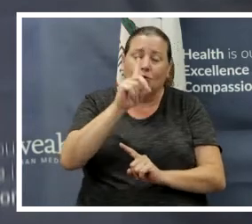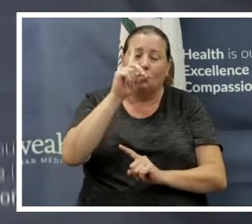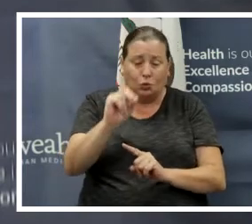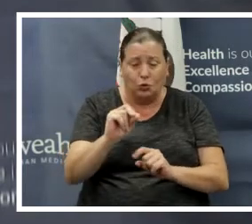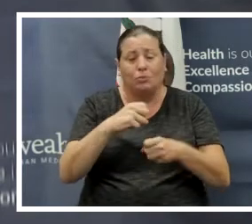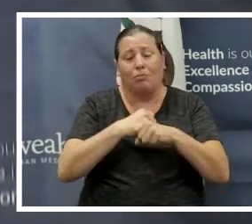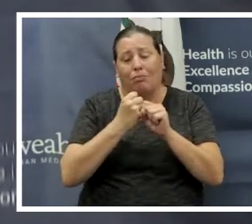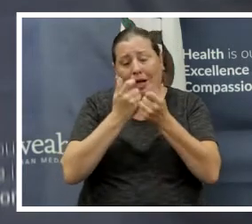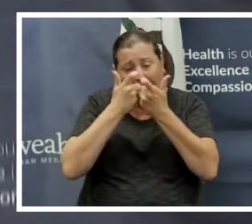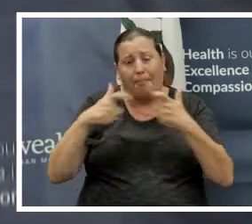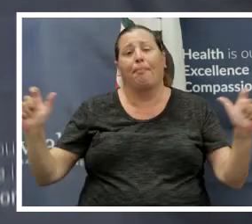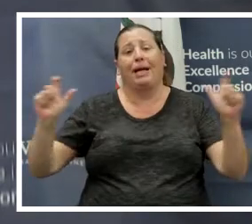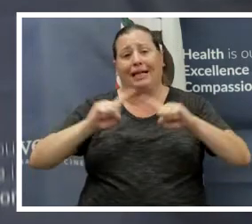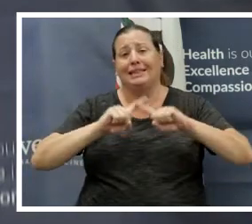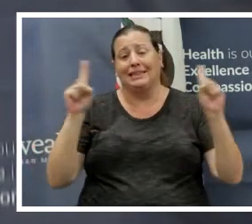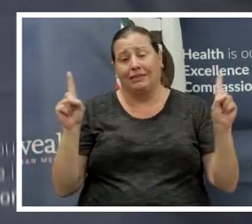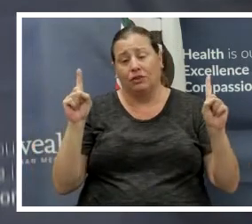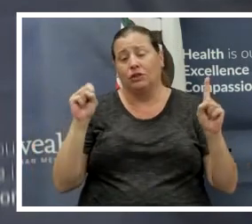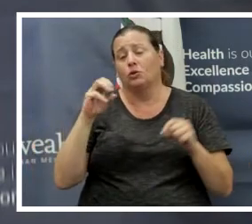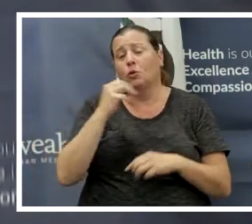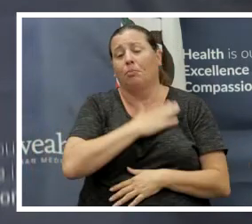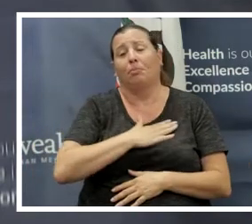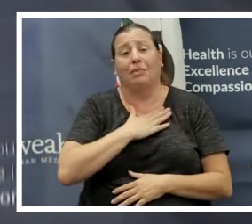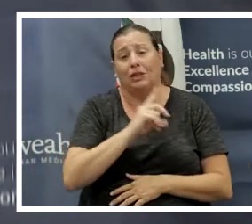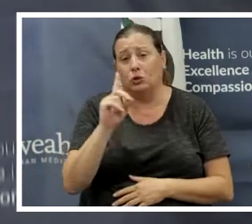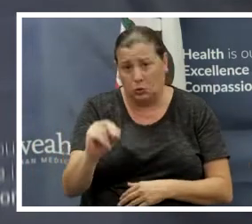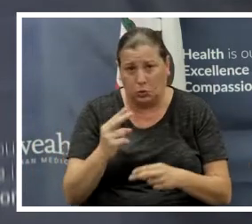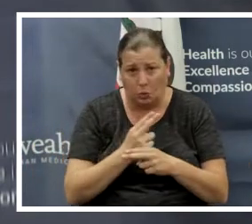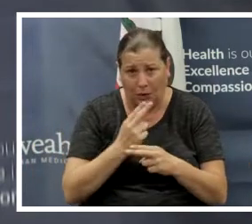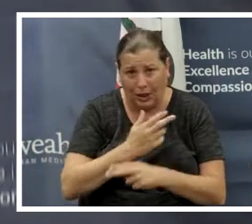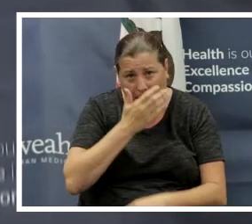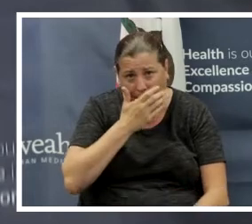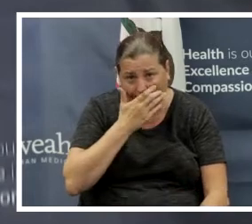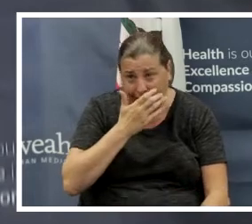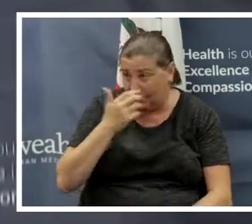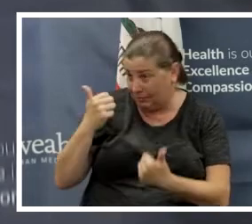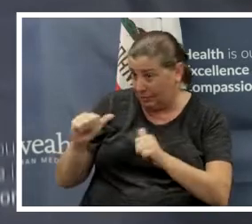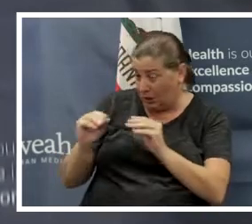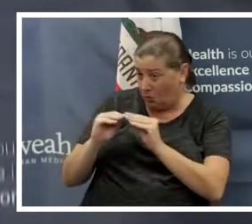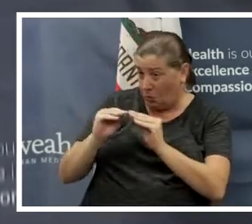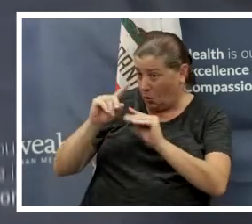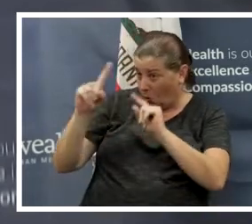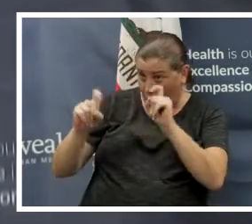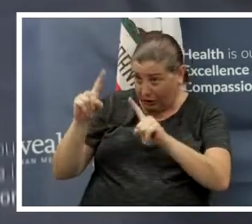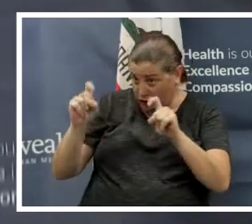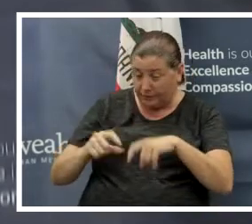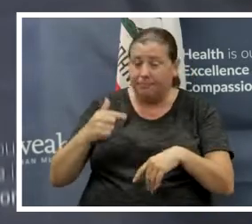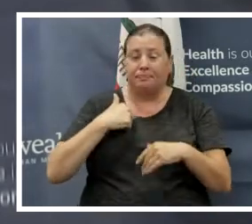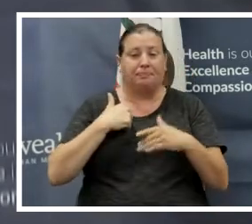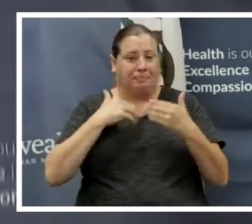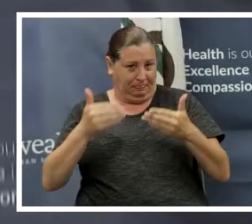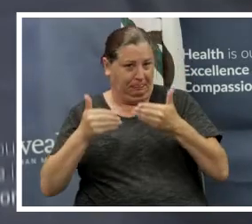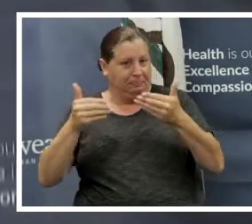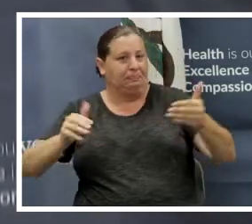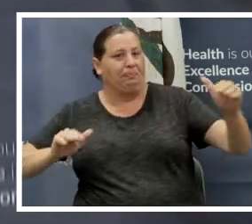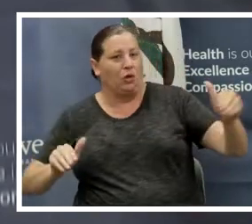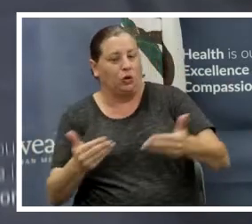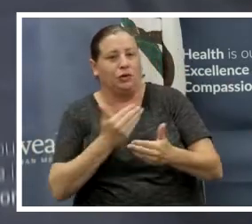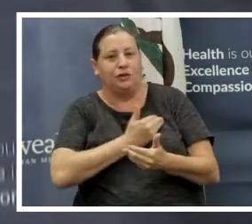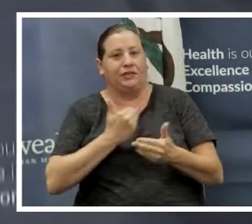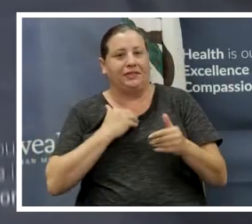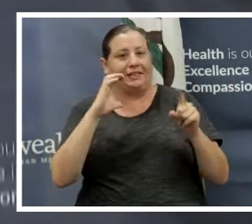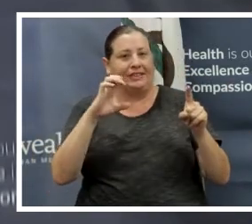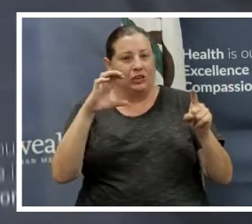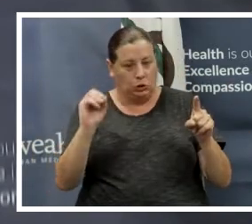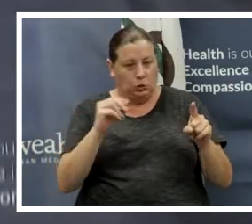wear masks. Is there any other questions for me? Or No, thank you very much, Well, then I'm going to introduce our CEO. He's been